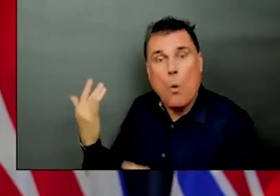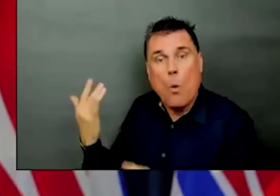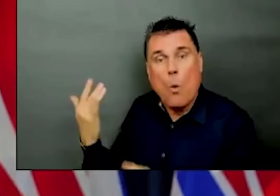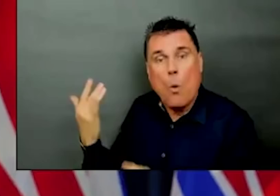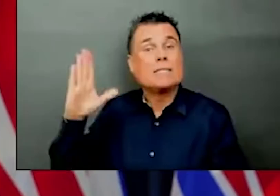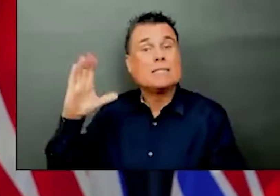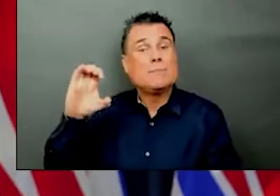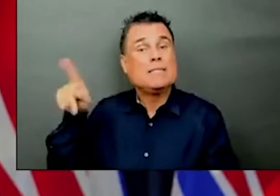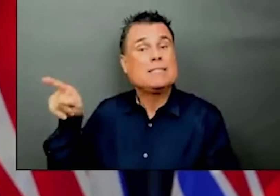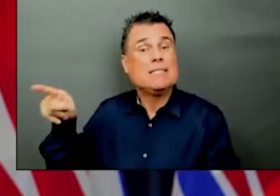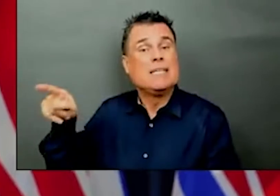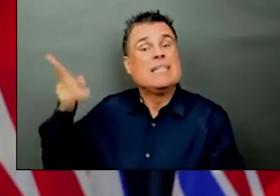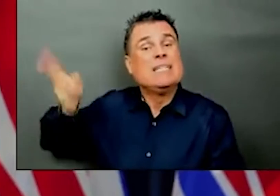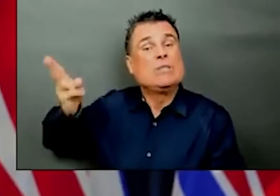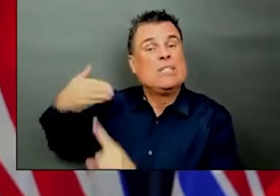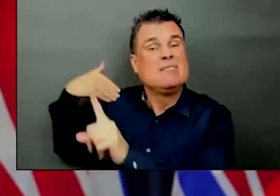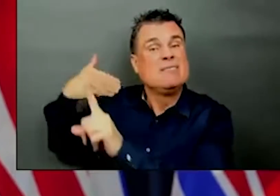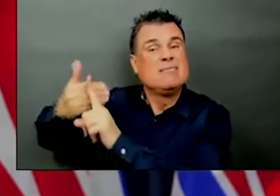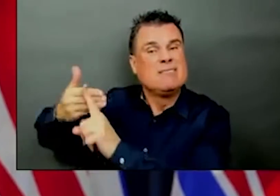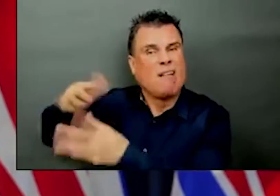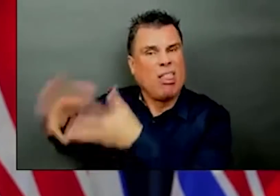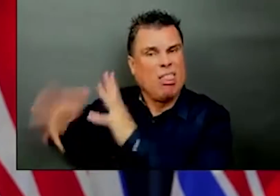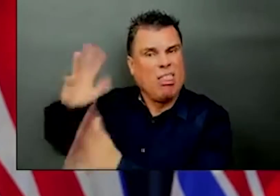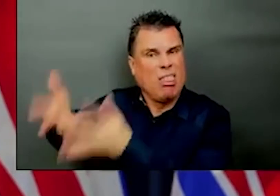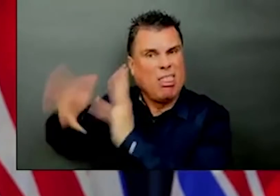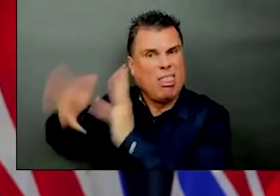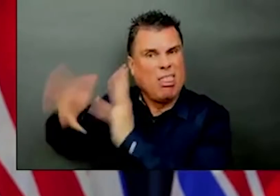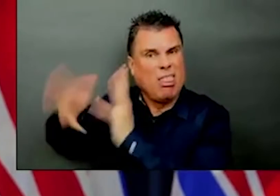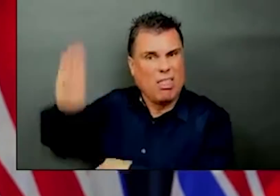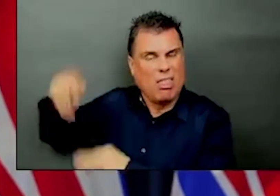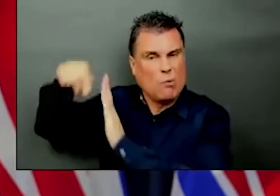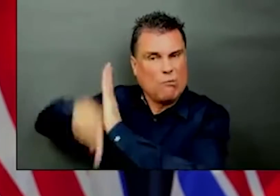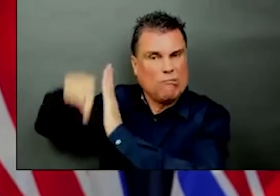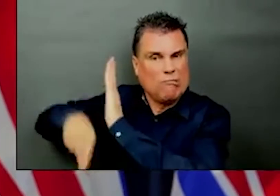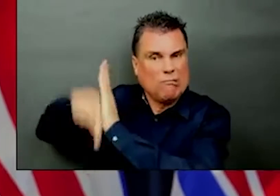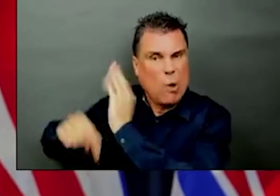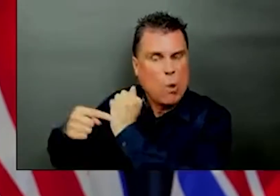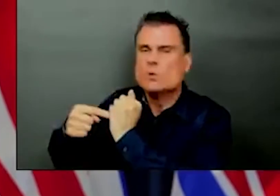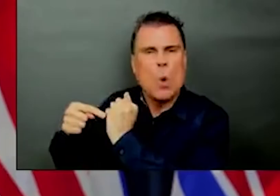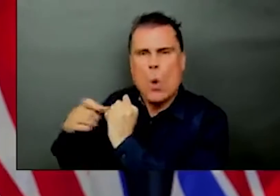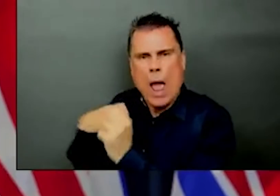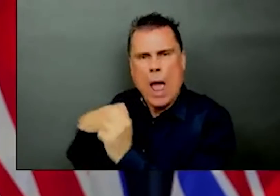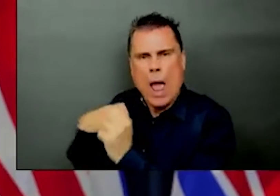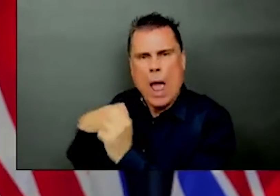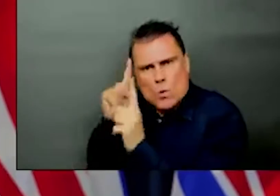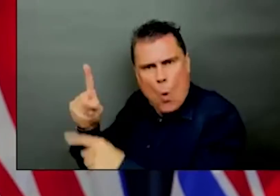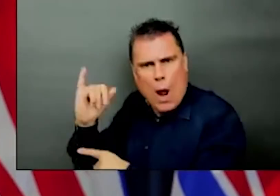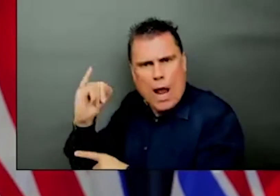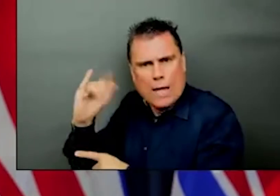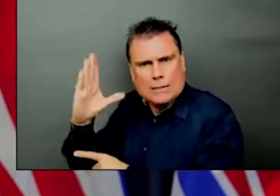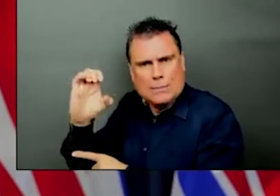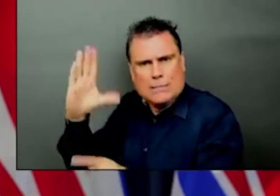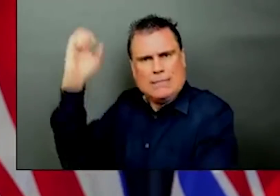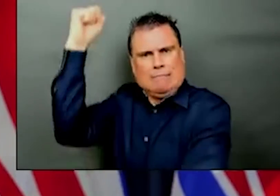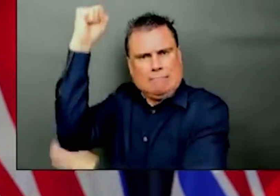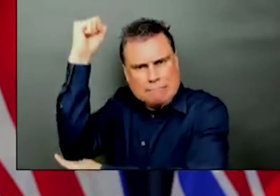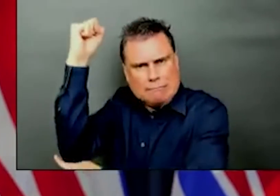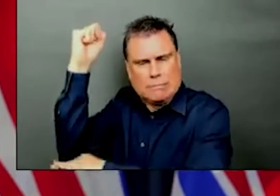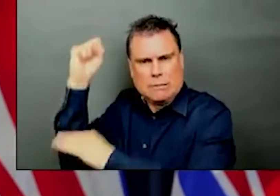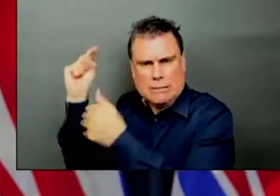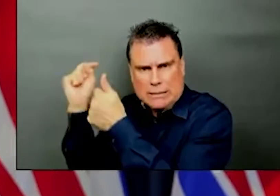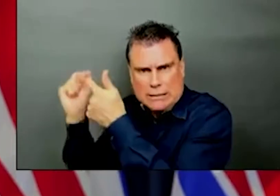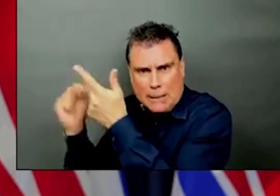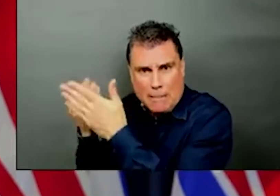clear we weren't doing damage to the corporation that has just turned itself around to meet what we believe is a legitimate return